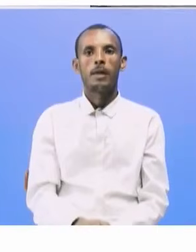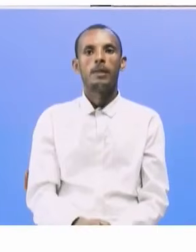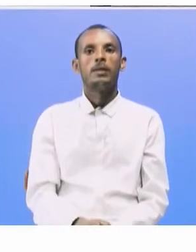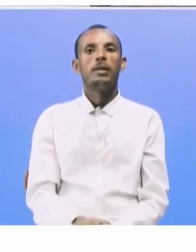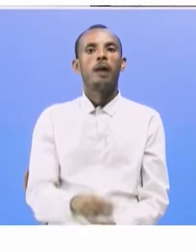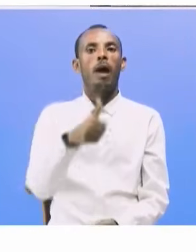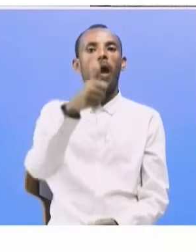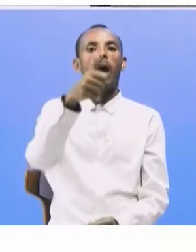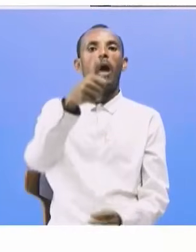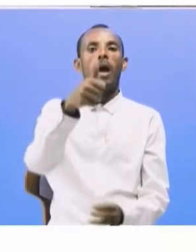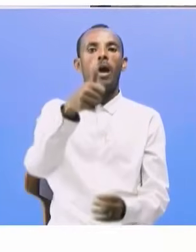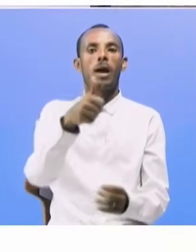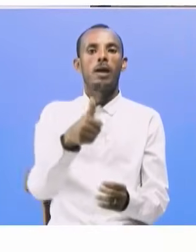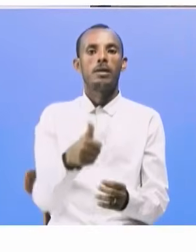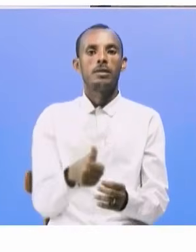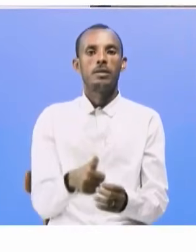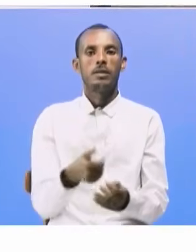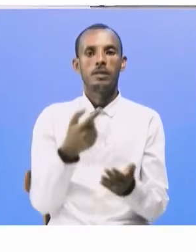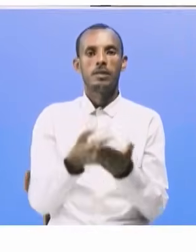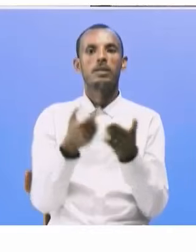is